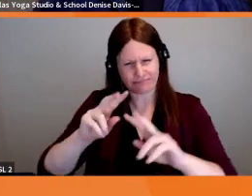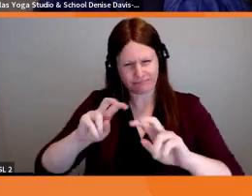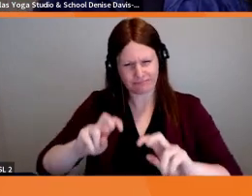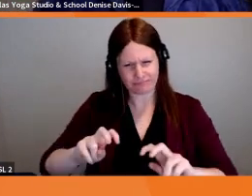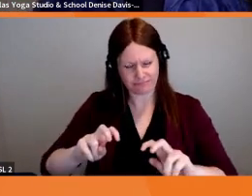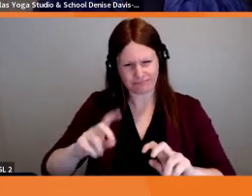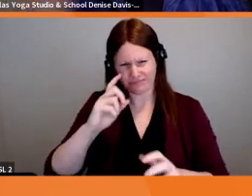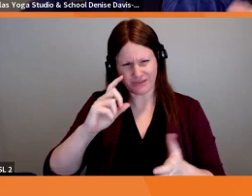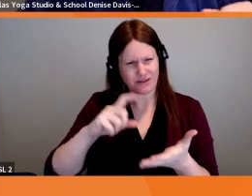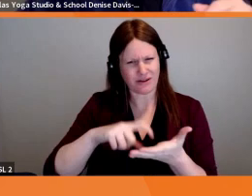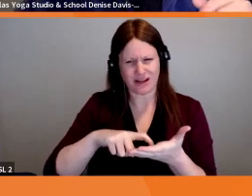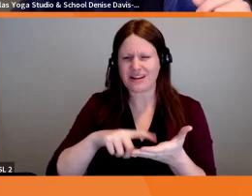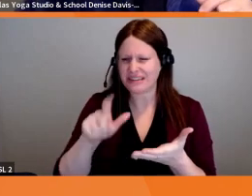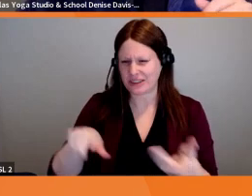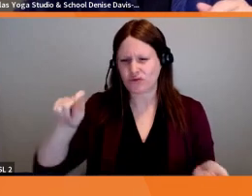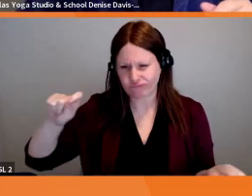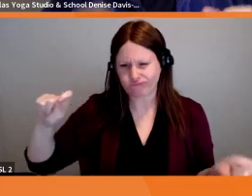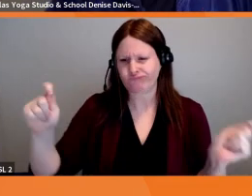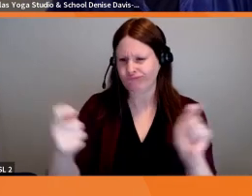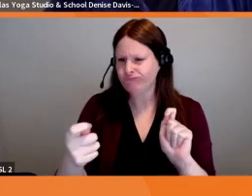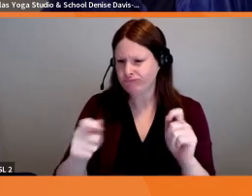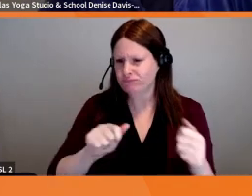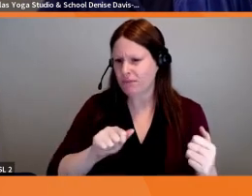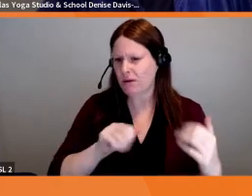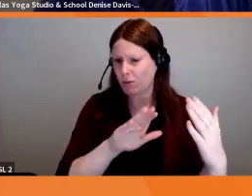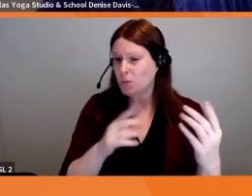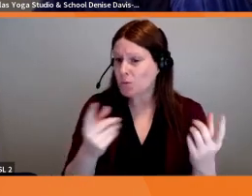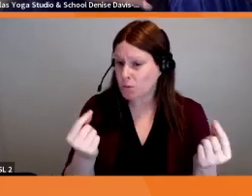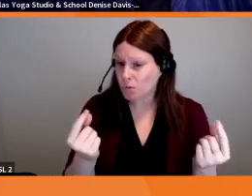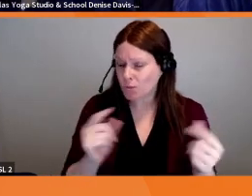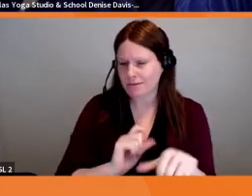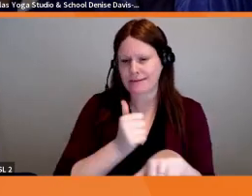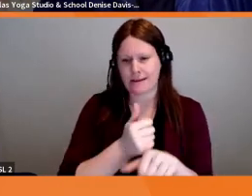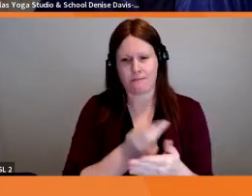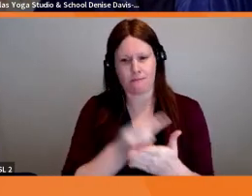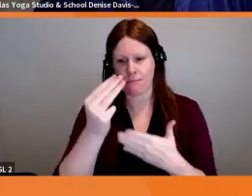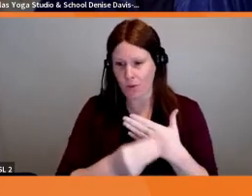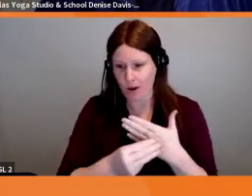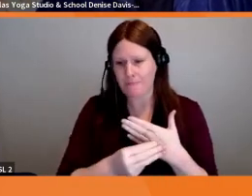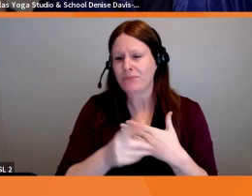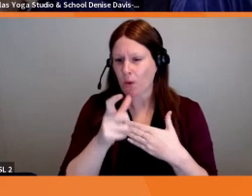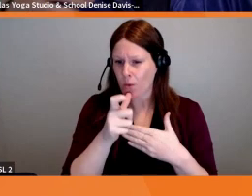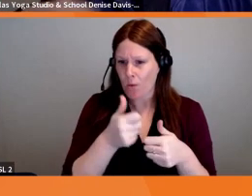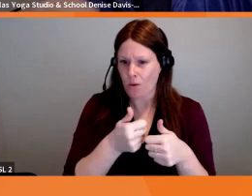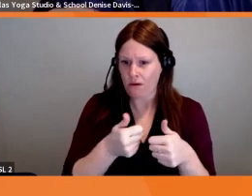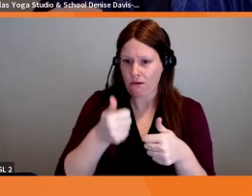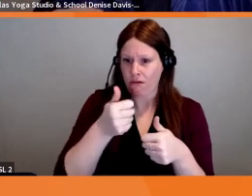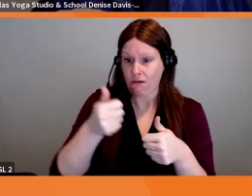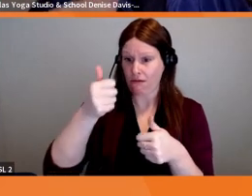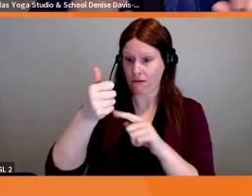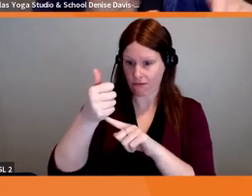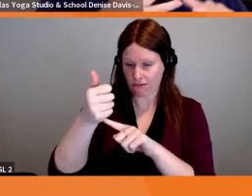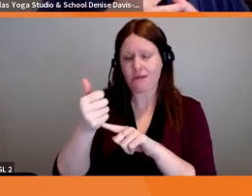to do something about it. So they created a program, and everyone who got to a certain level in the company got to go to